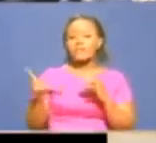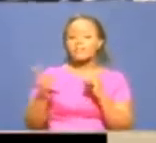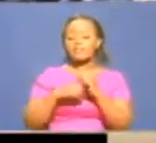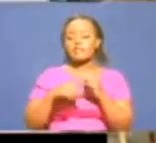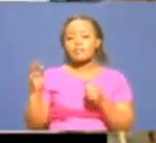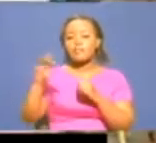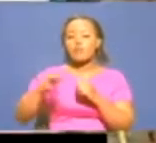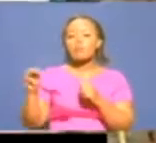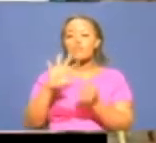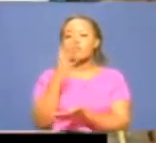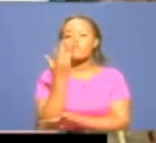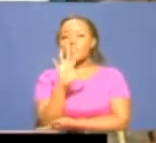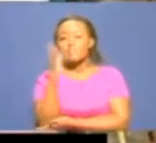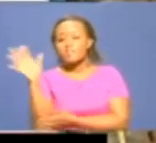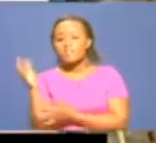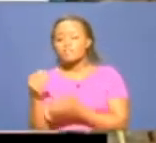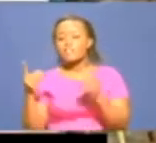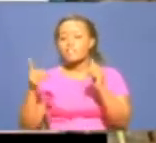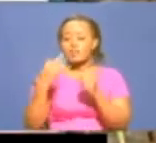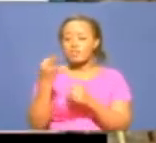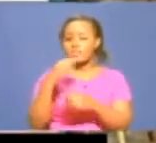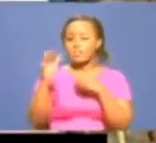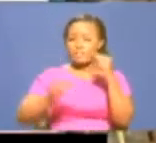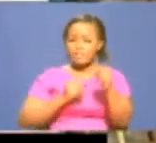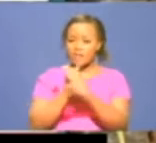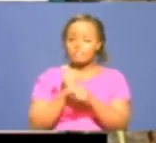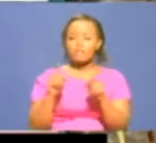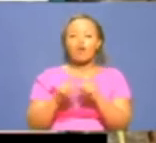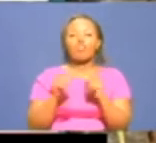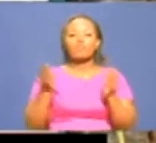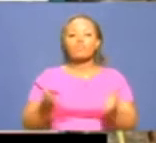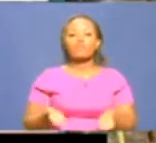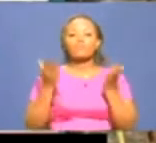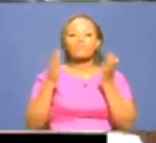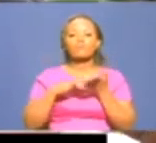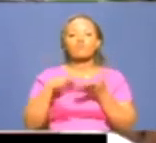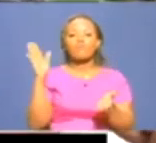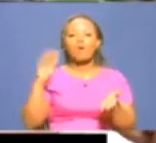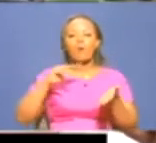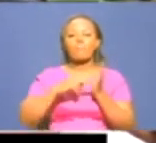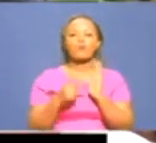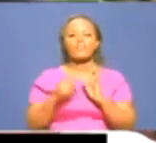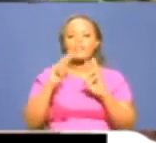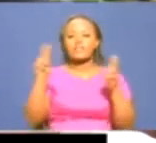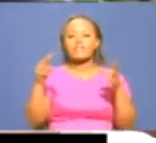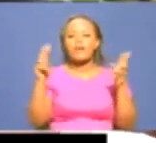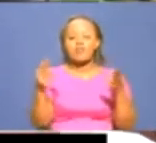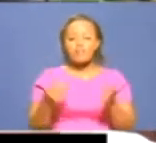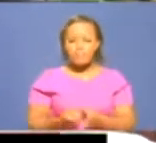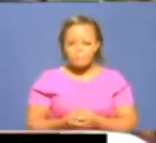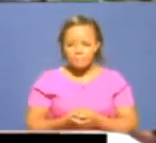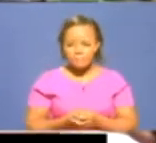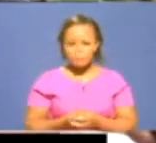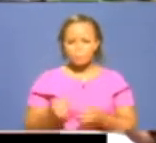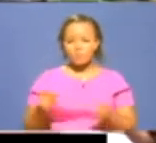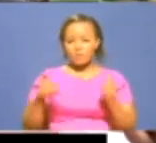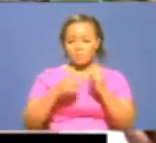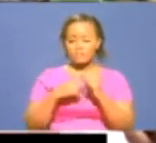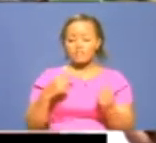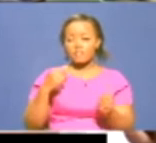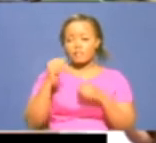well as improve the welfare of the service staff to actualize the project's theme. The 6-year program shall